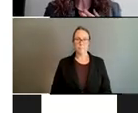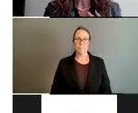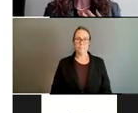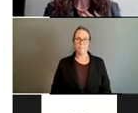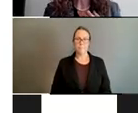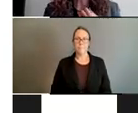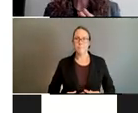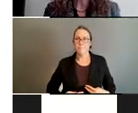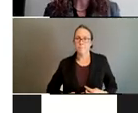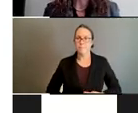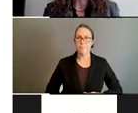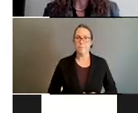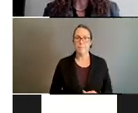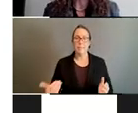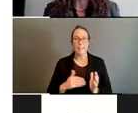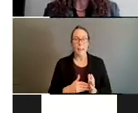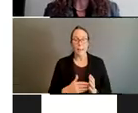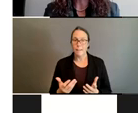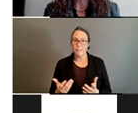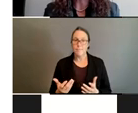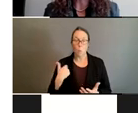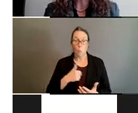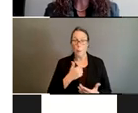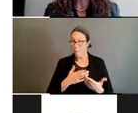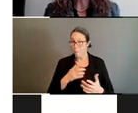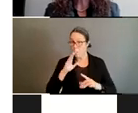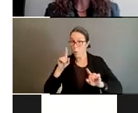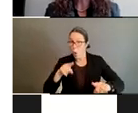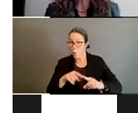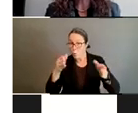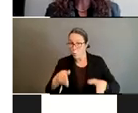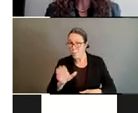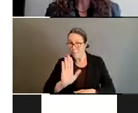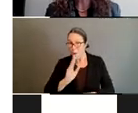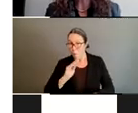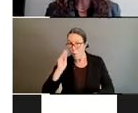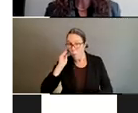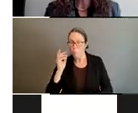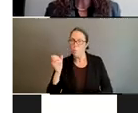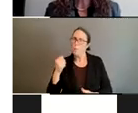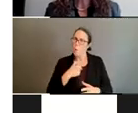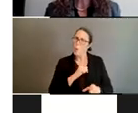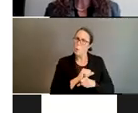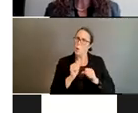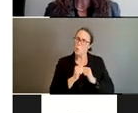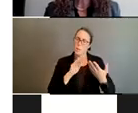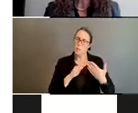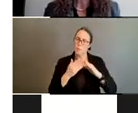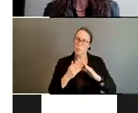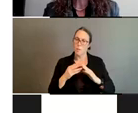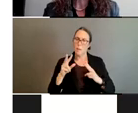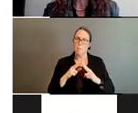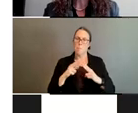know, we've had, again, where we might need to go to somebody's home. And so that's where we also work with the community partners and figuring